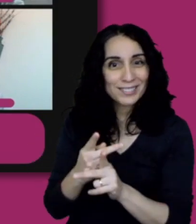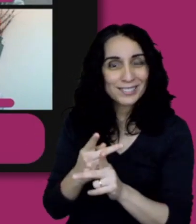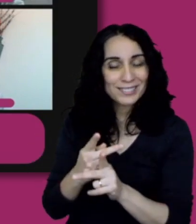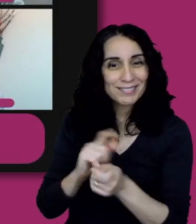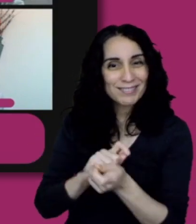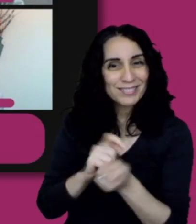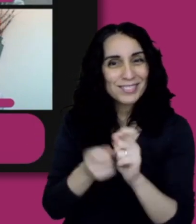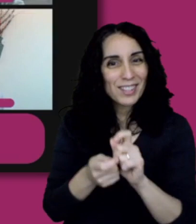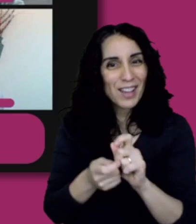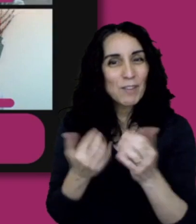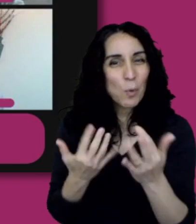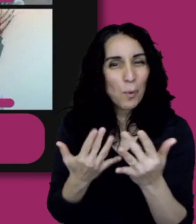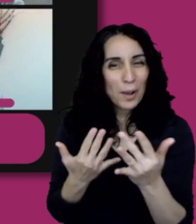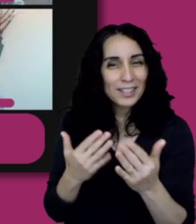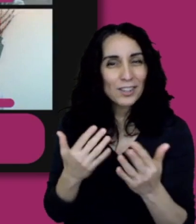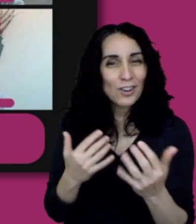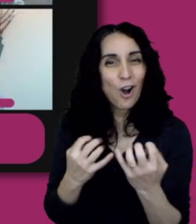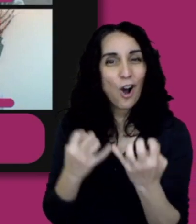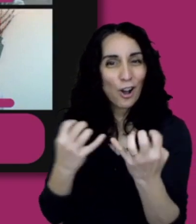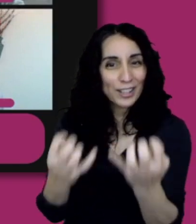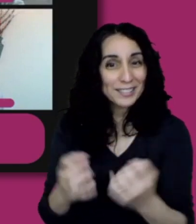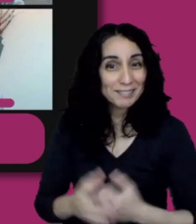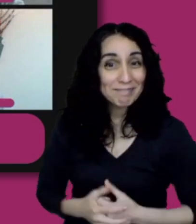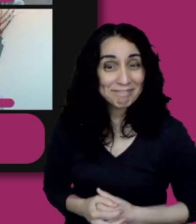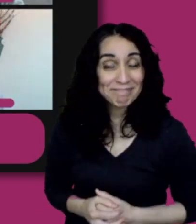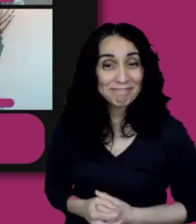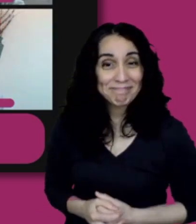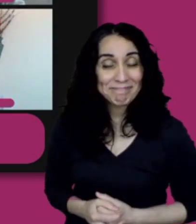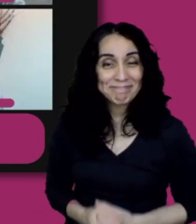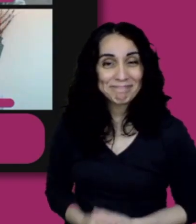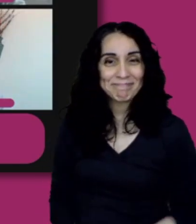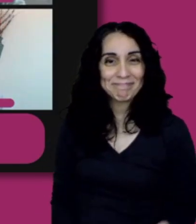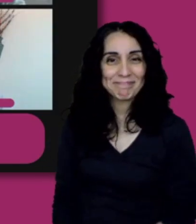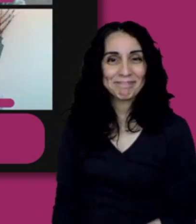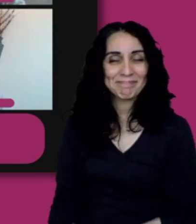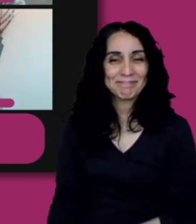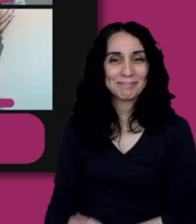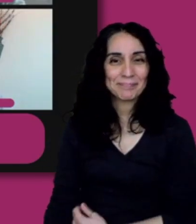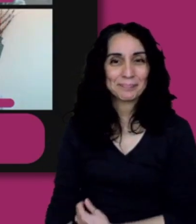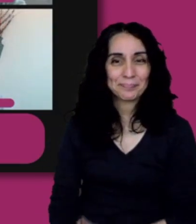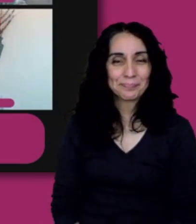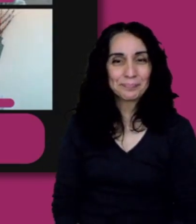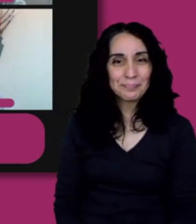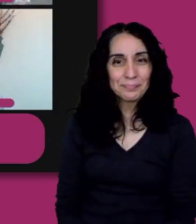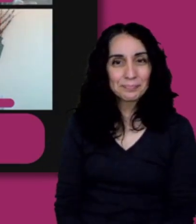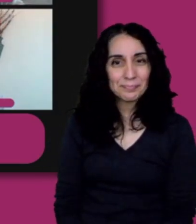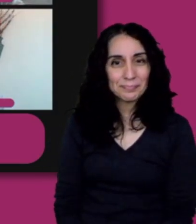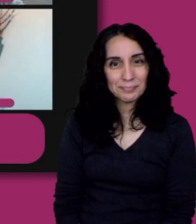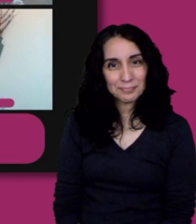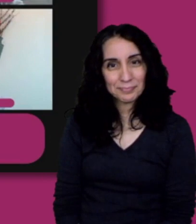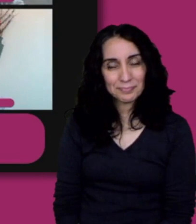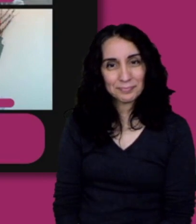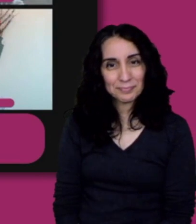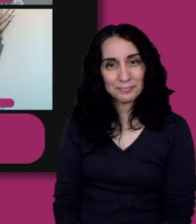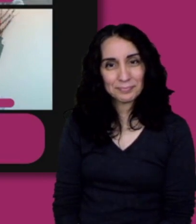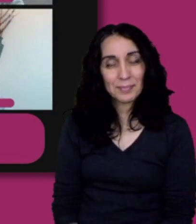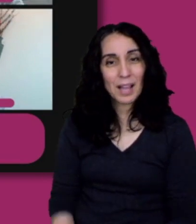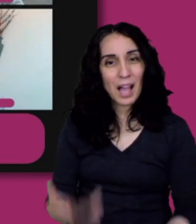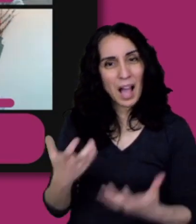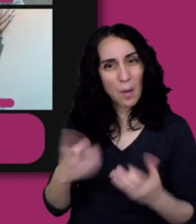product is ready, has a waiting audience. And I wanted to add just a little bit to that